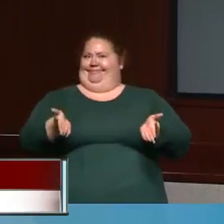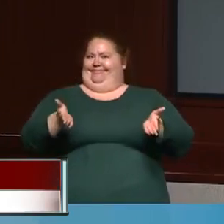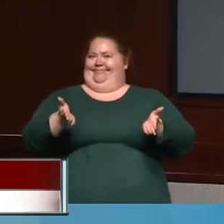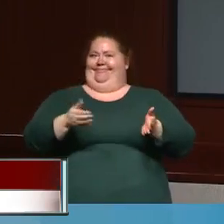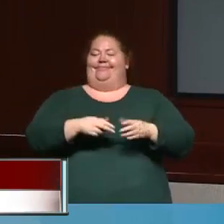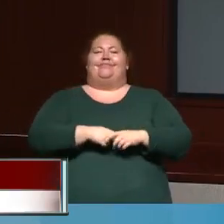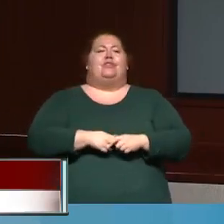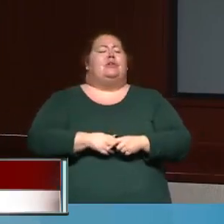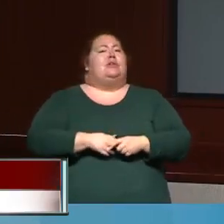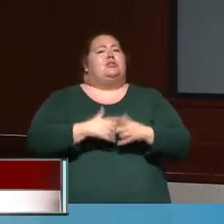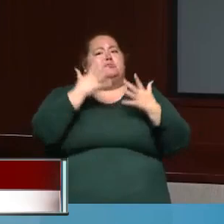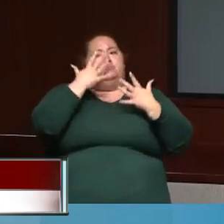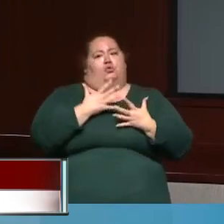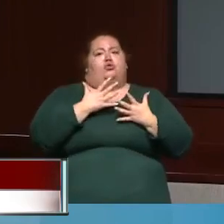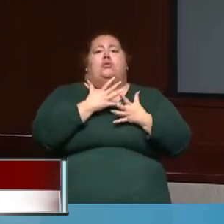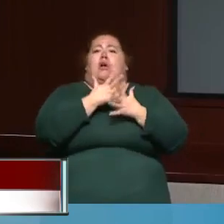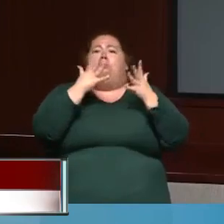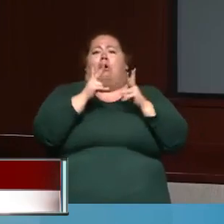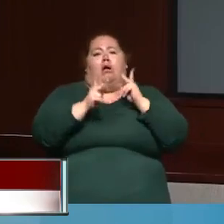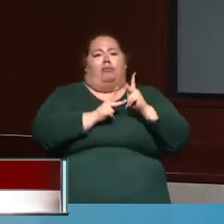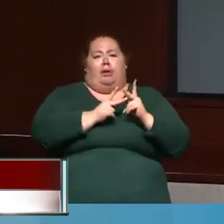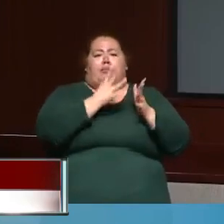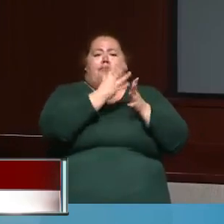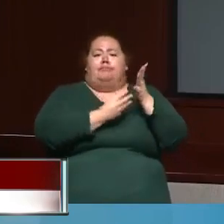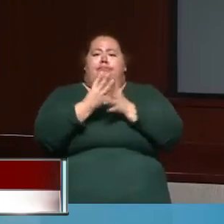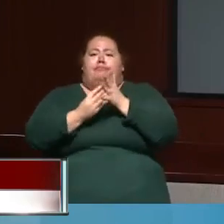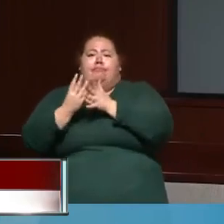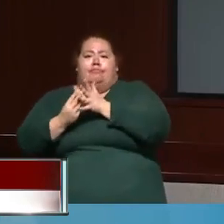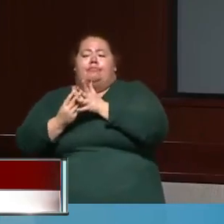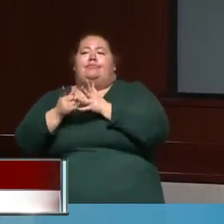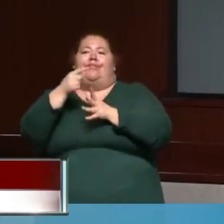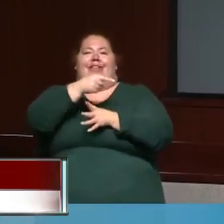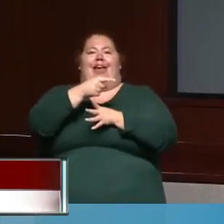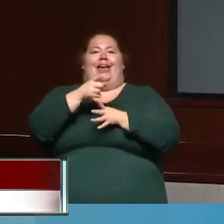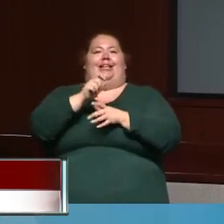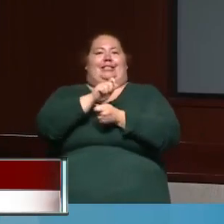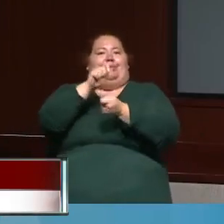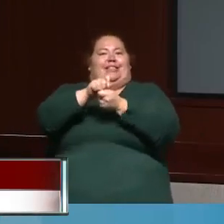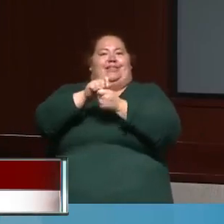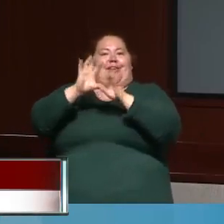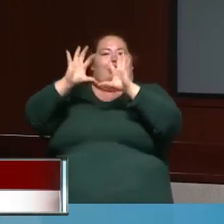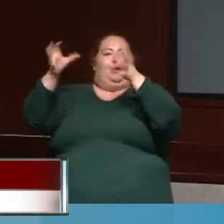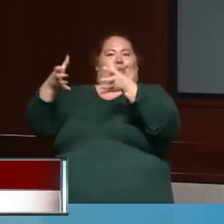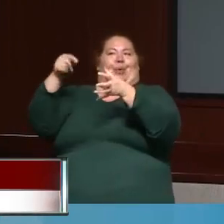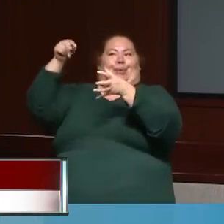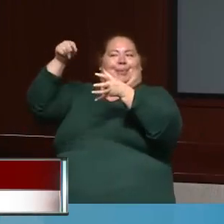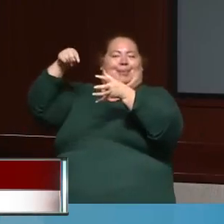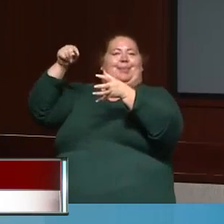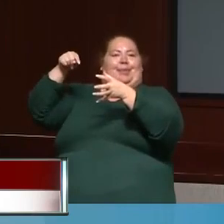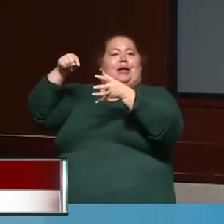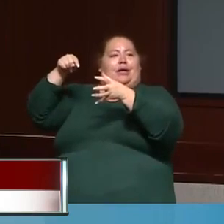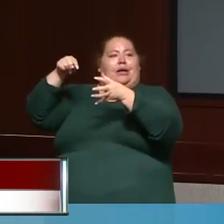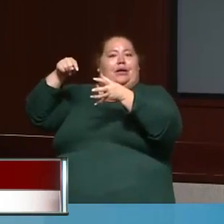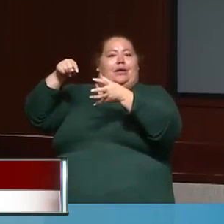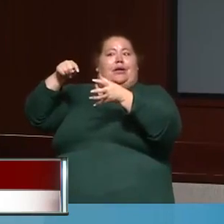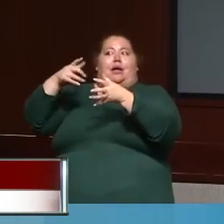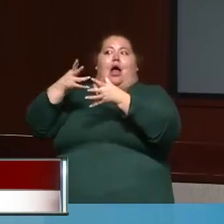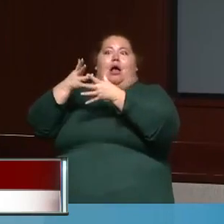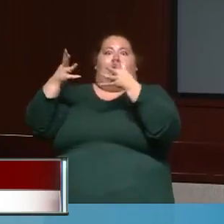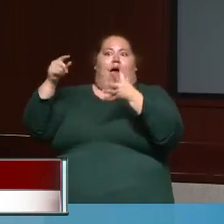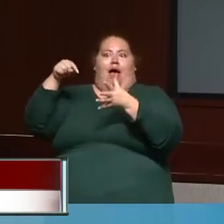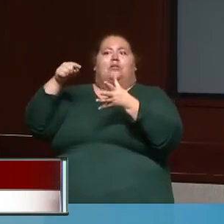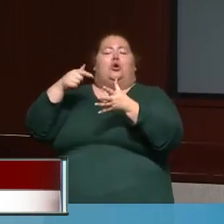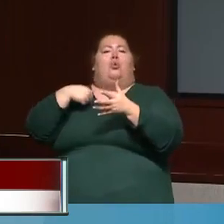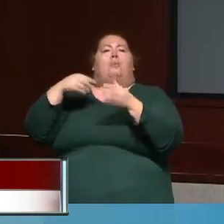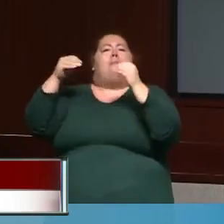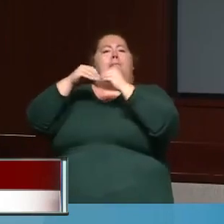unfortunately die who are in the larger age groups, and it makes it more difficult to identify them, we'll be able to release information sooner than if you